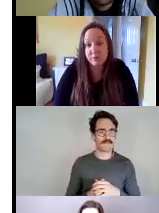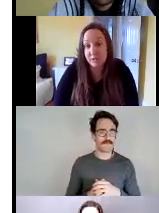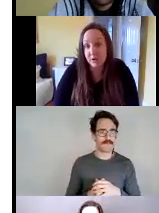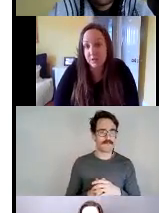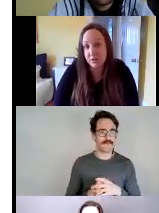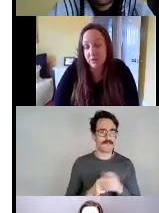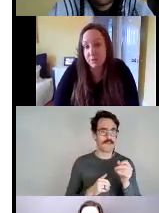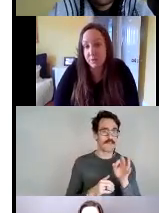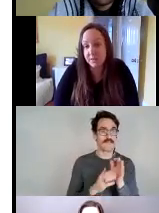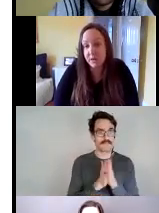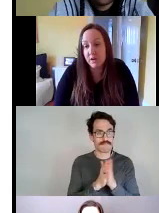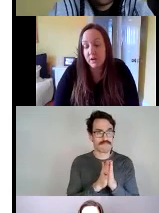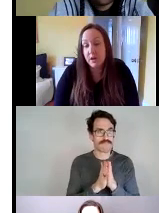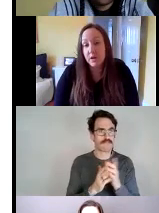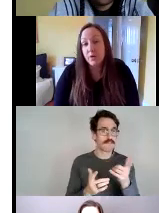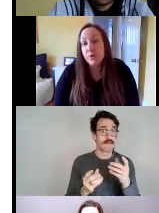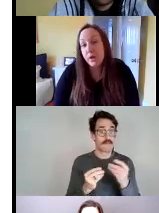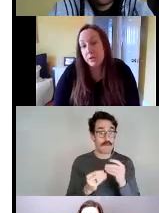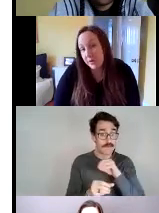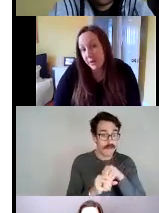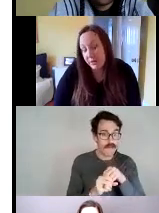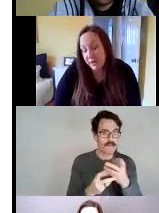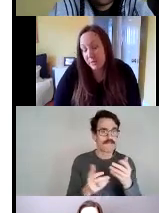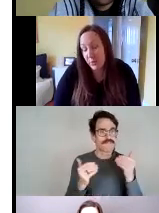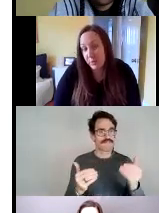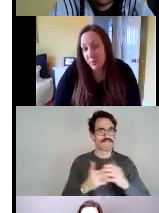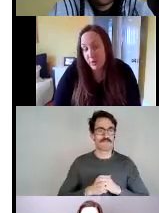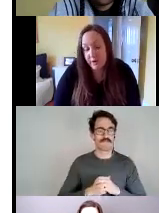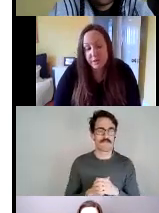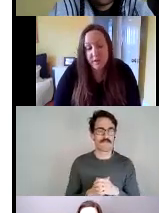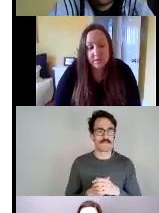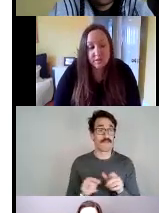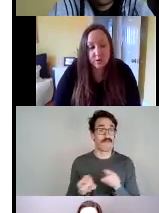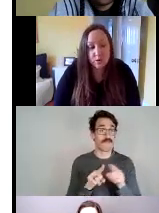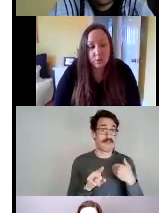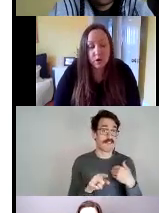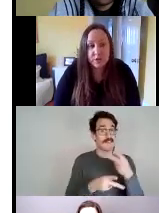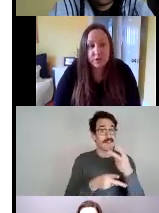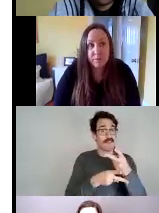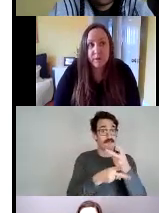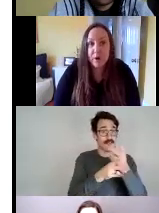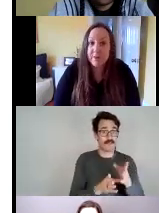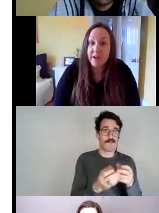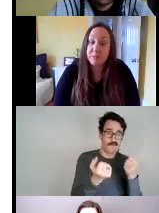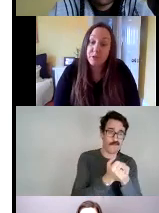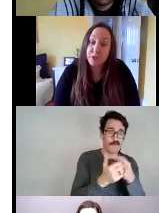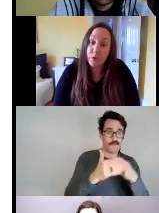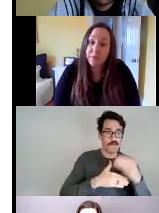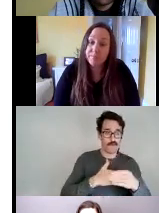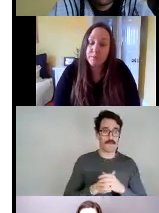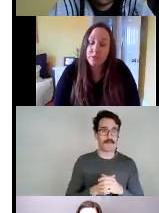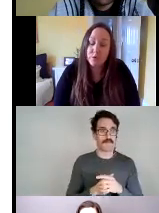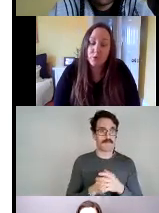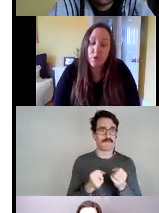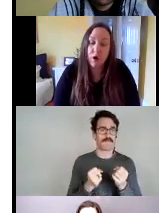support themselves and their loved ones. We also have caregiver support programs. And so a big part of that is peer